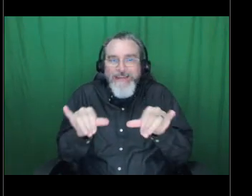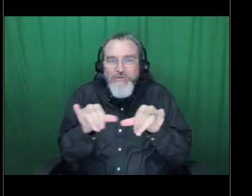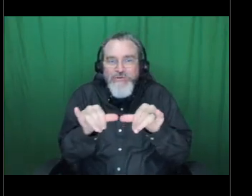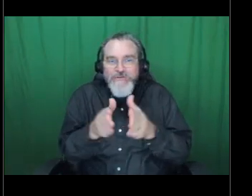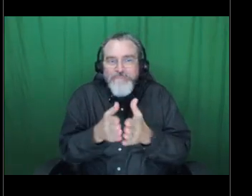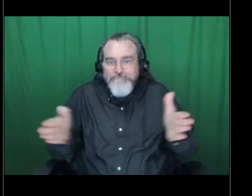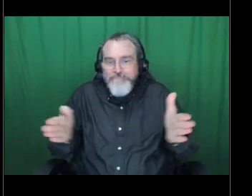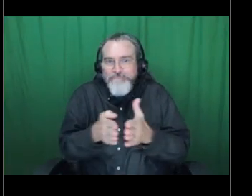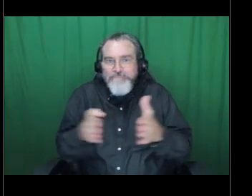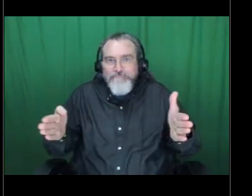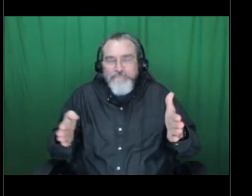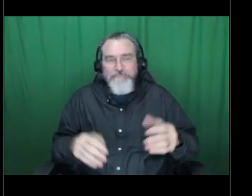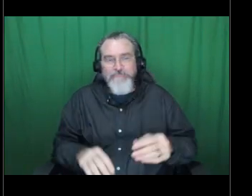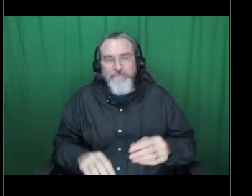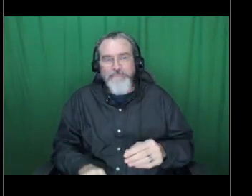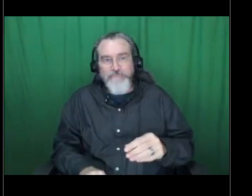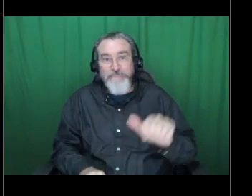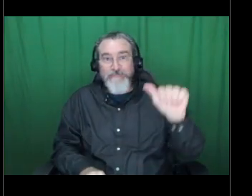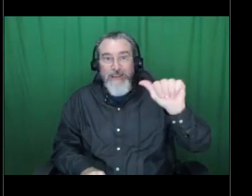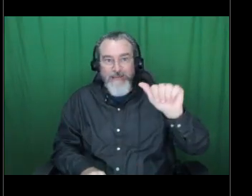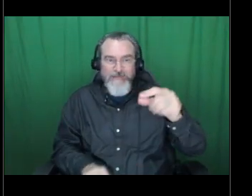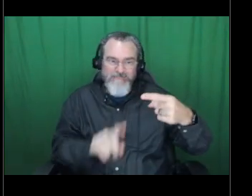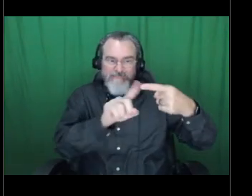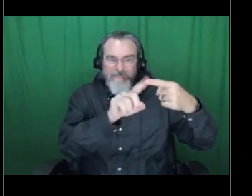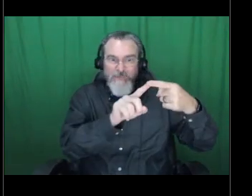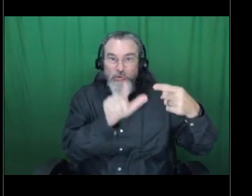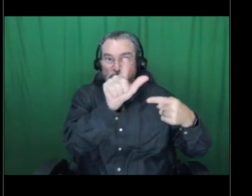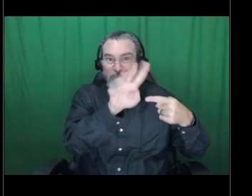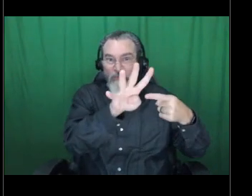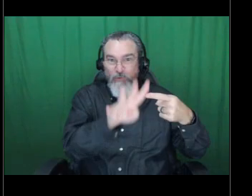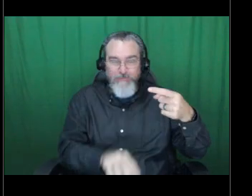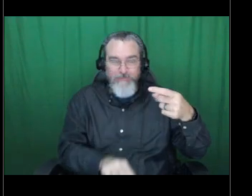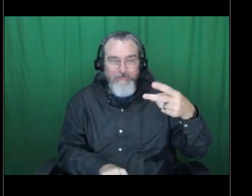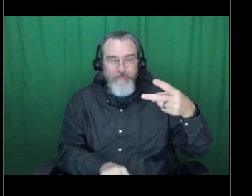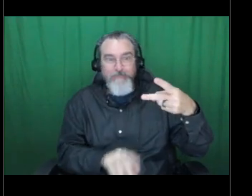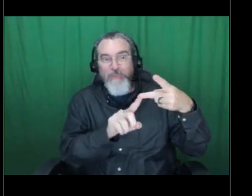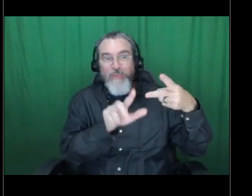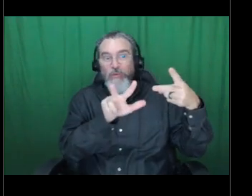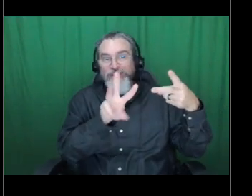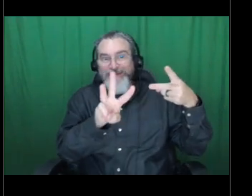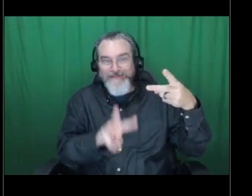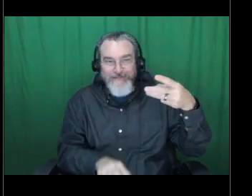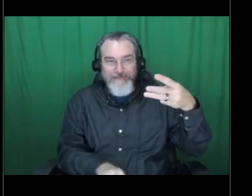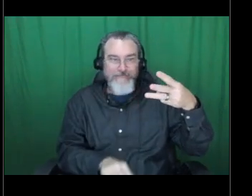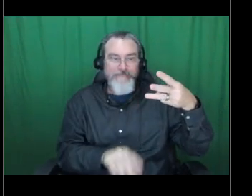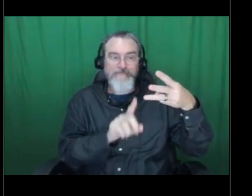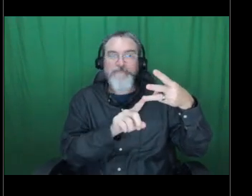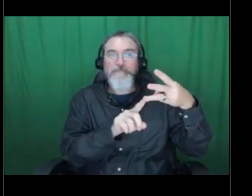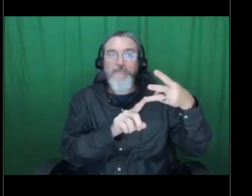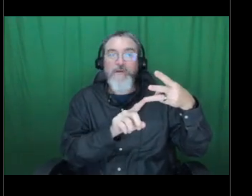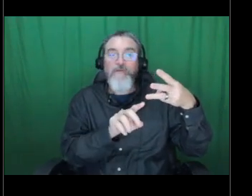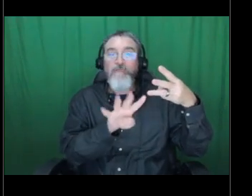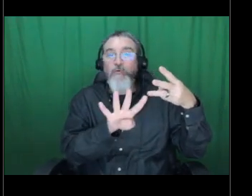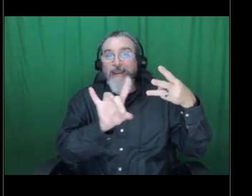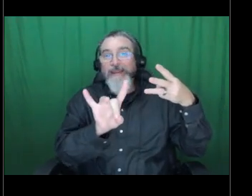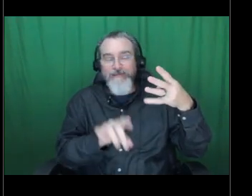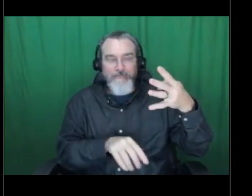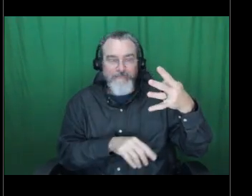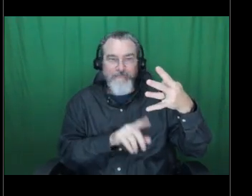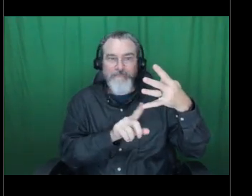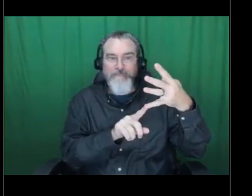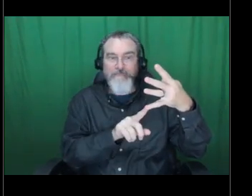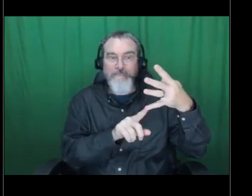is 24. The second selection is 36. The third selection is 48.